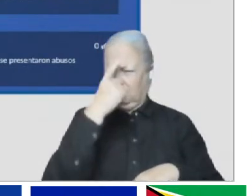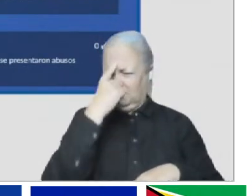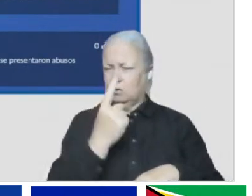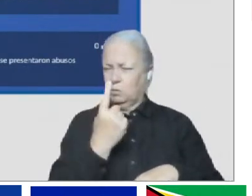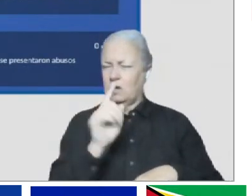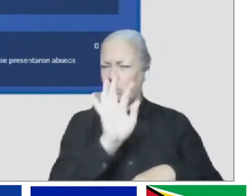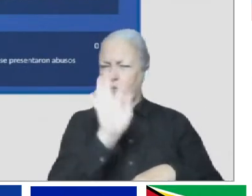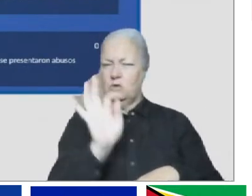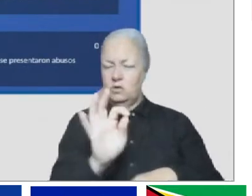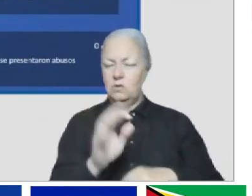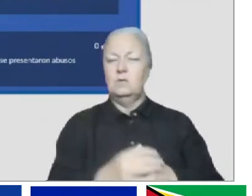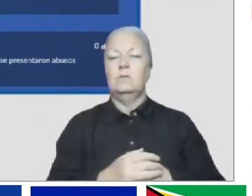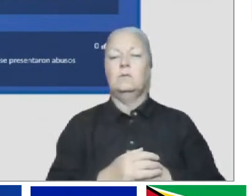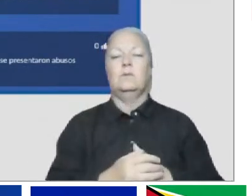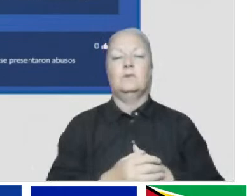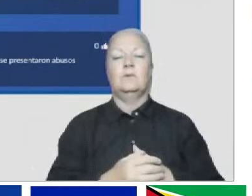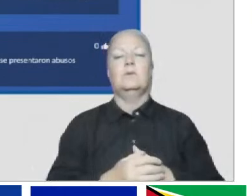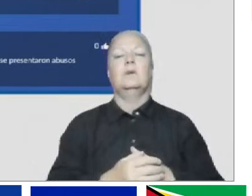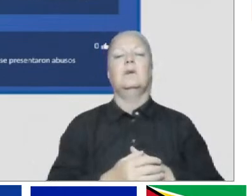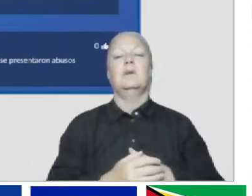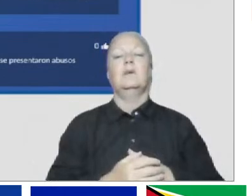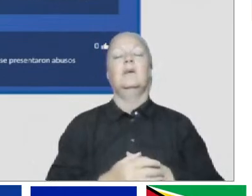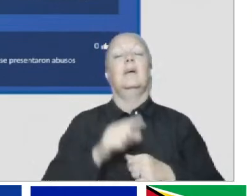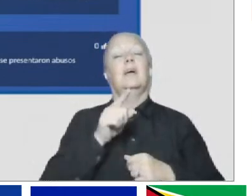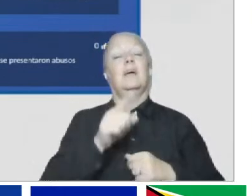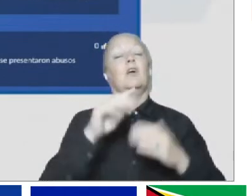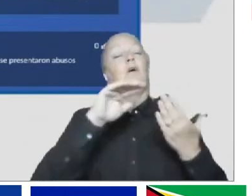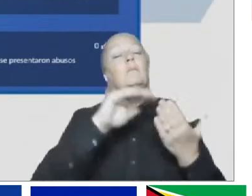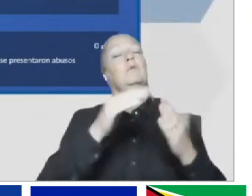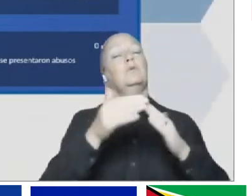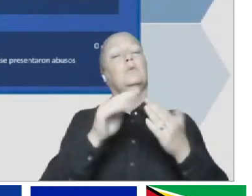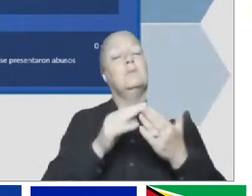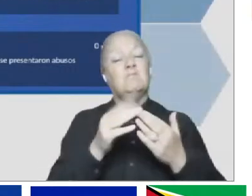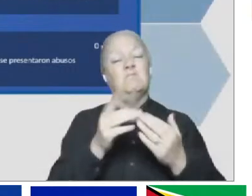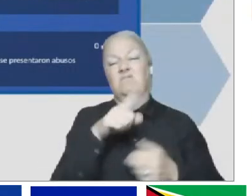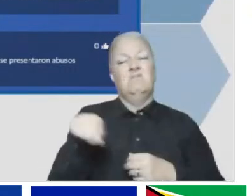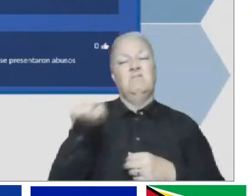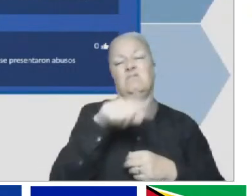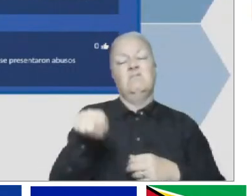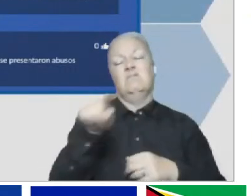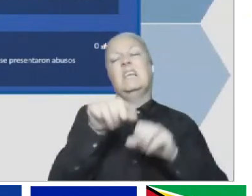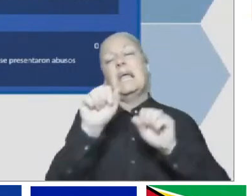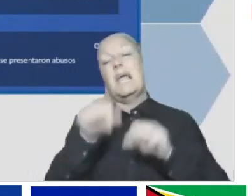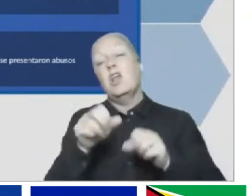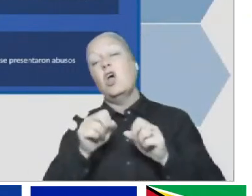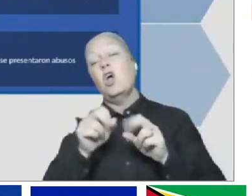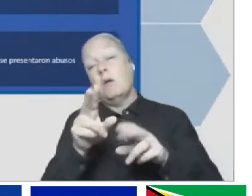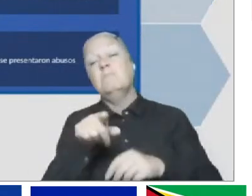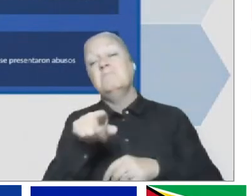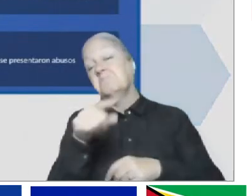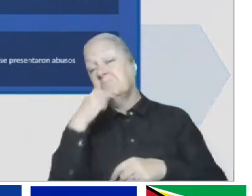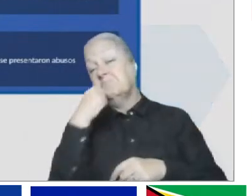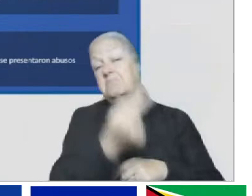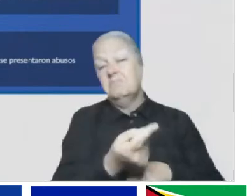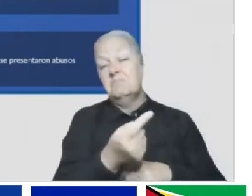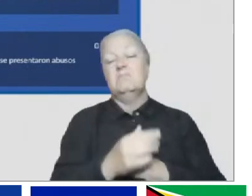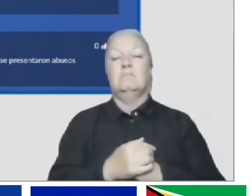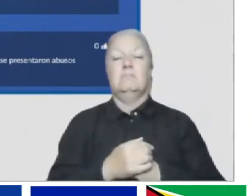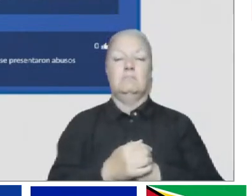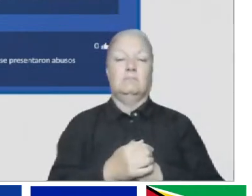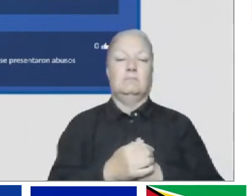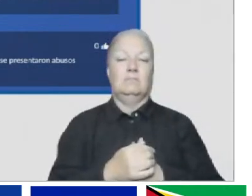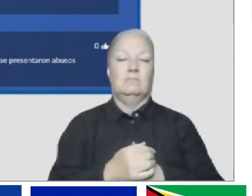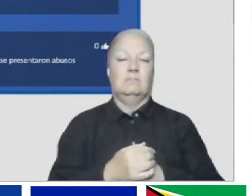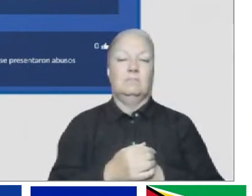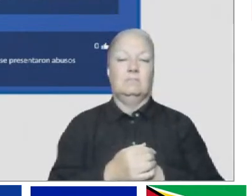community there, of which one of you will have the opportunity to reply. So don't fight over it, but please talk if you